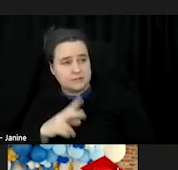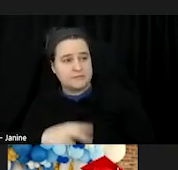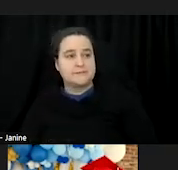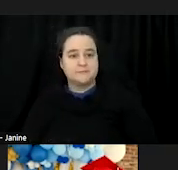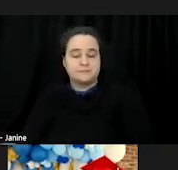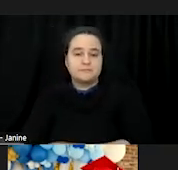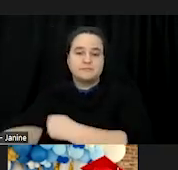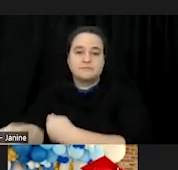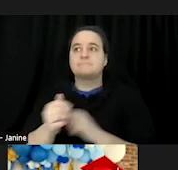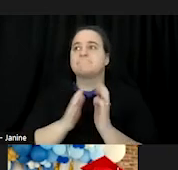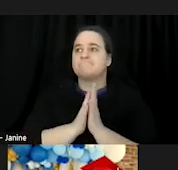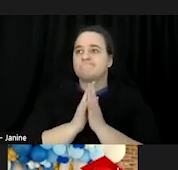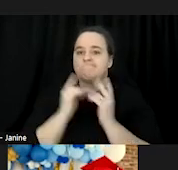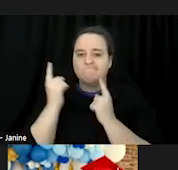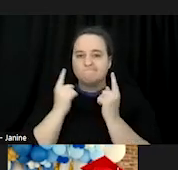I'm just thinking here.